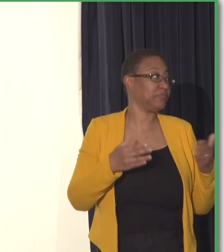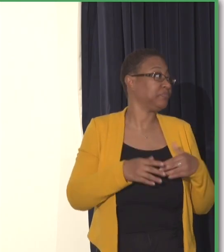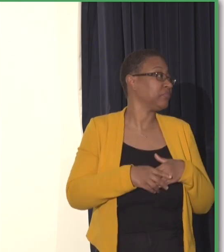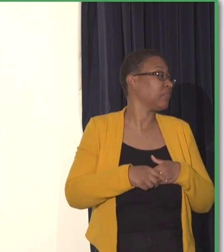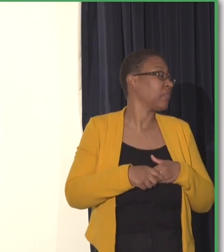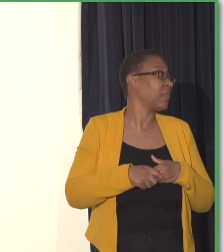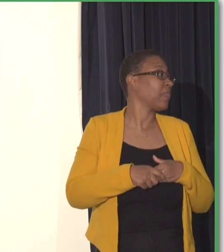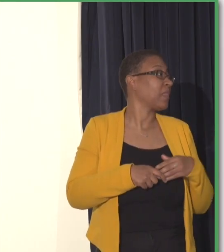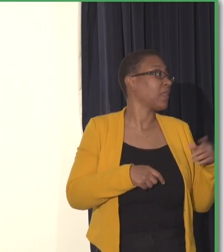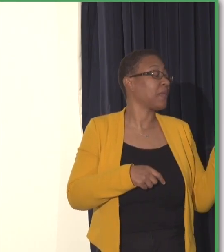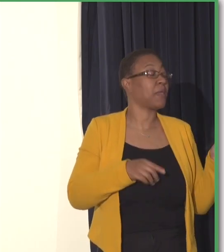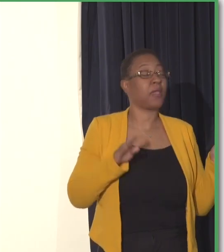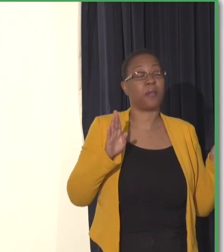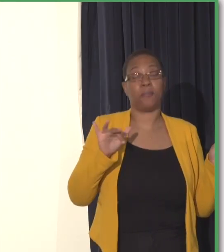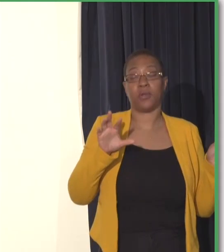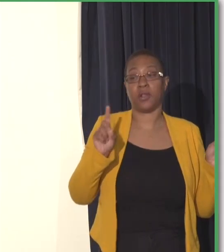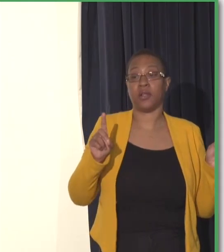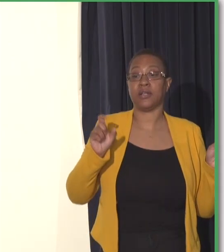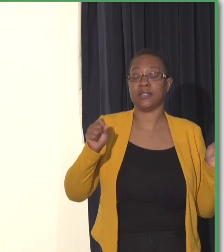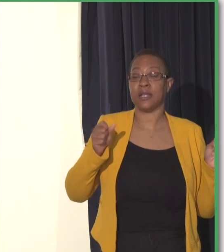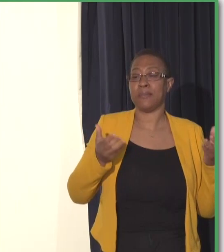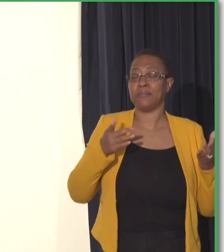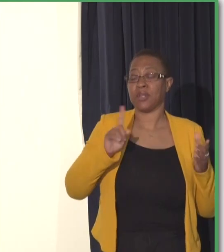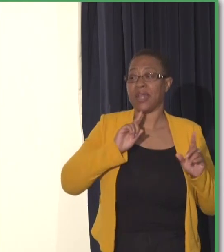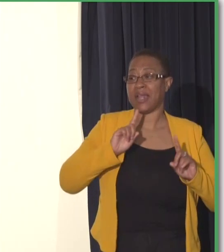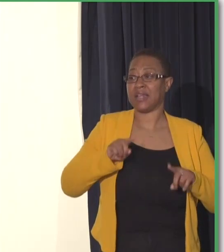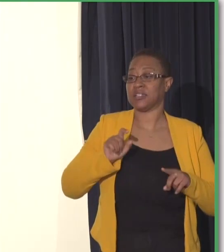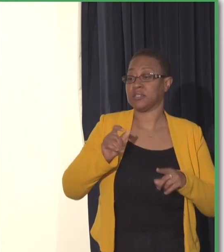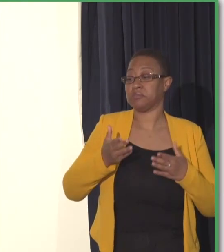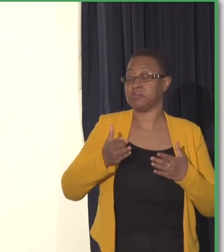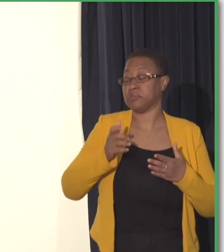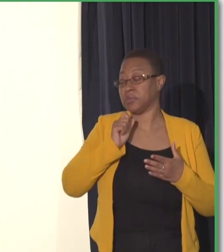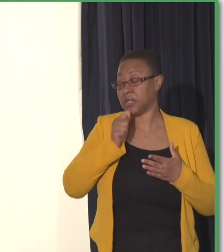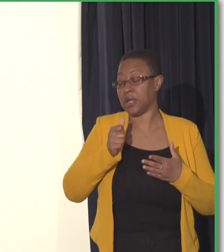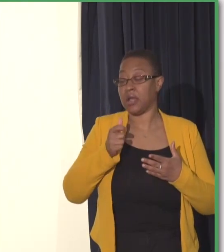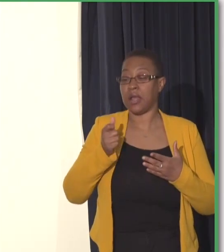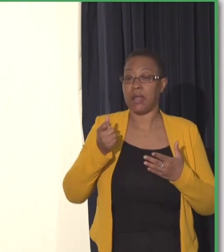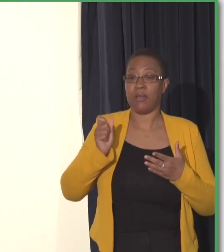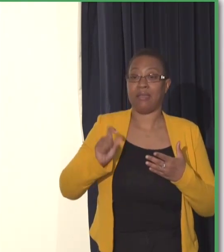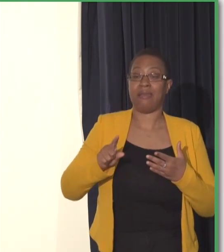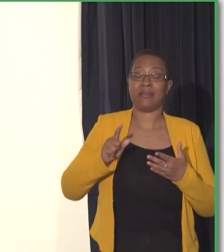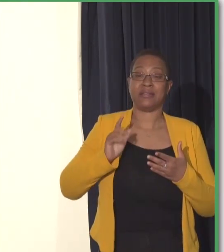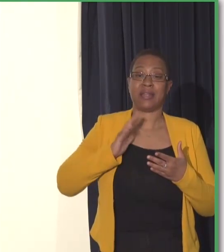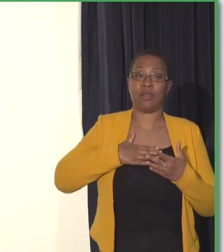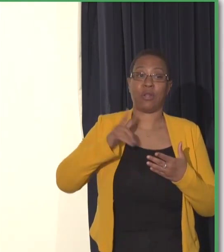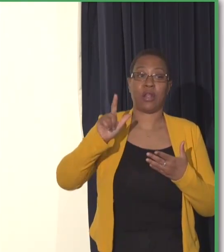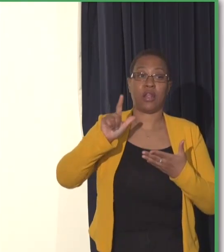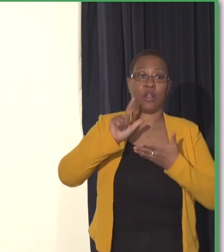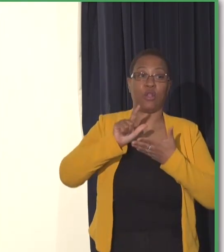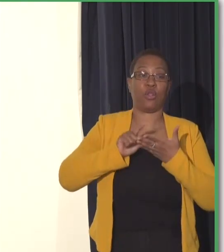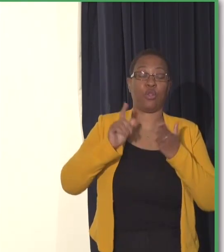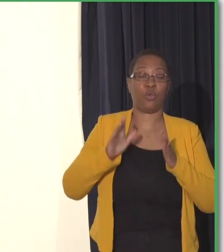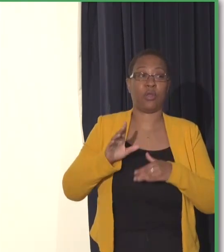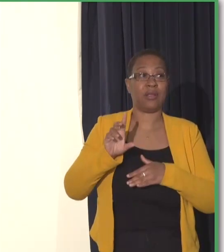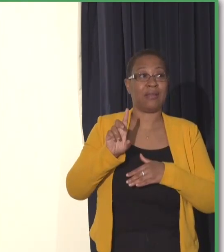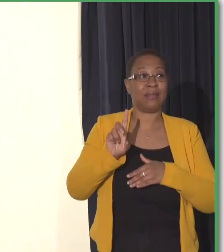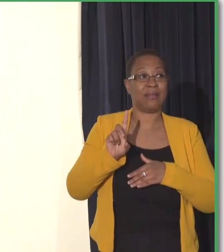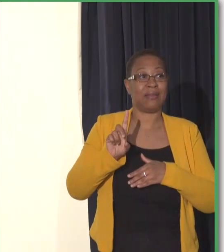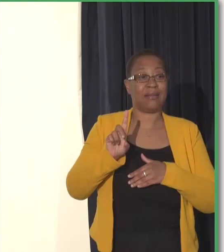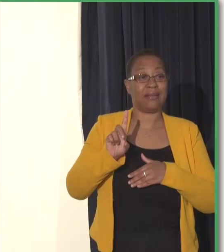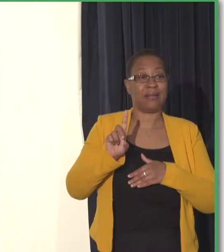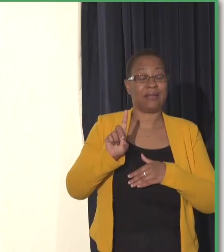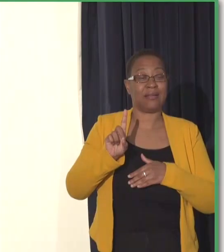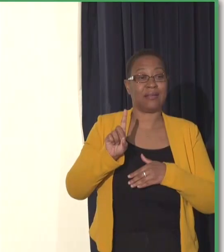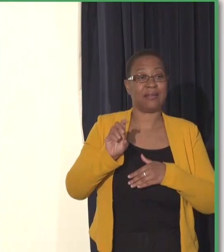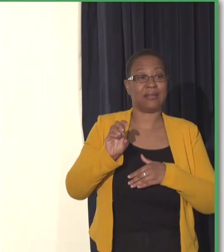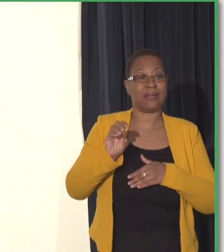Yes? Perhaps you can answer this question. If not, I would ask that our lawyer Dante obtain this information for